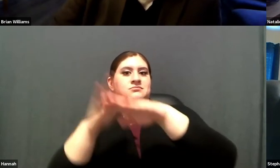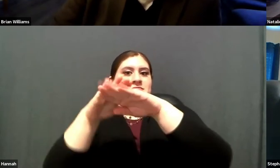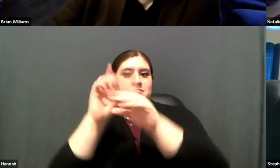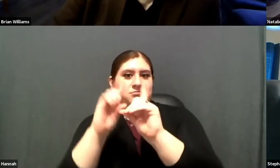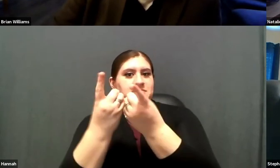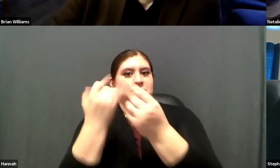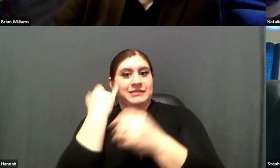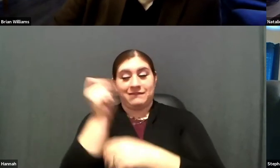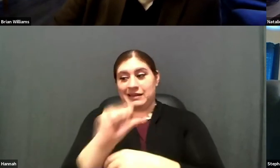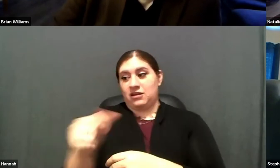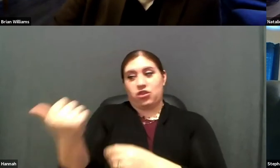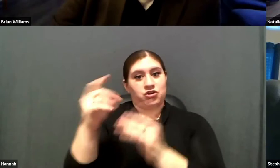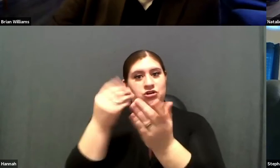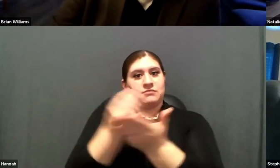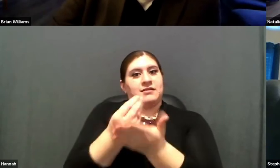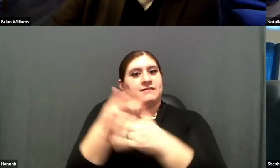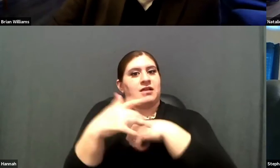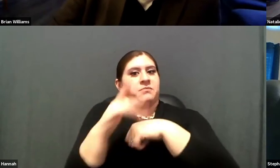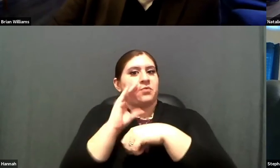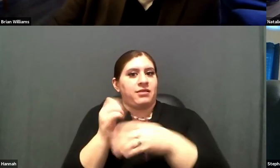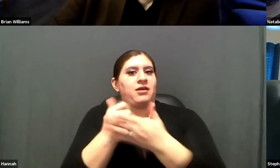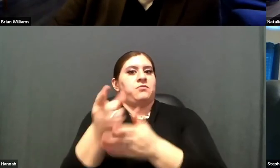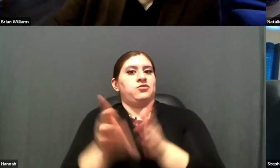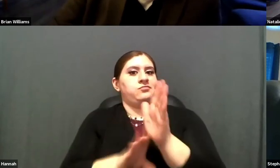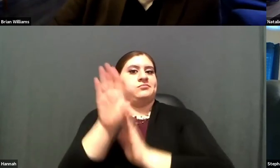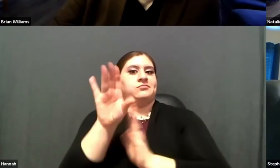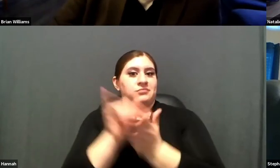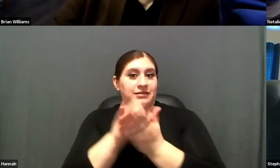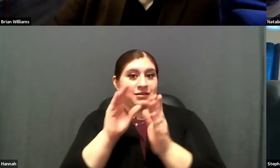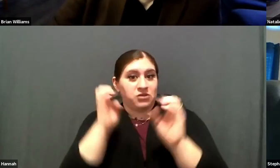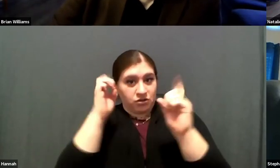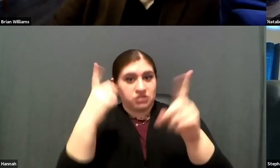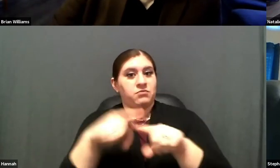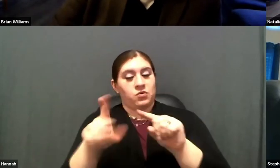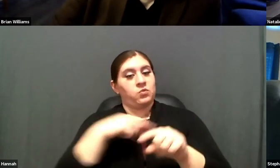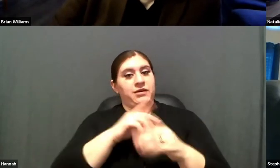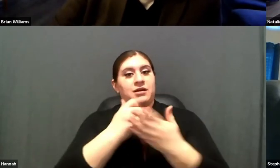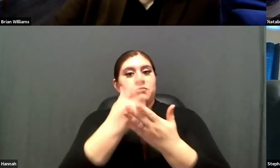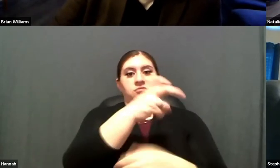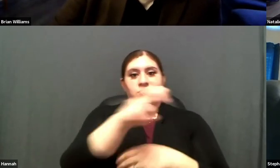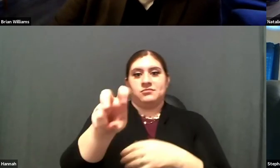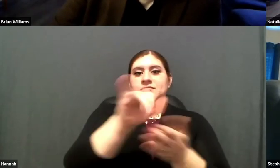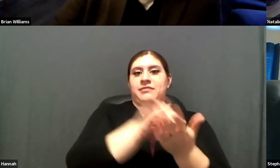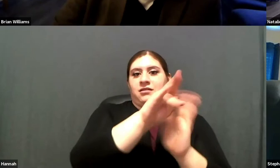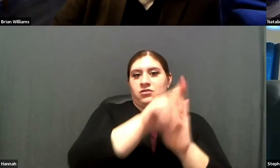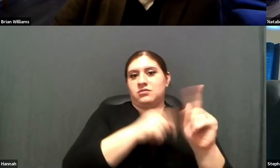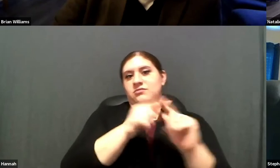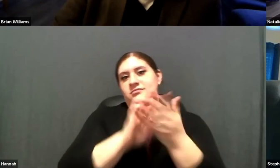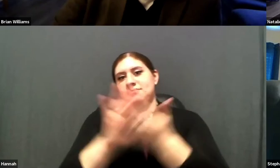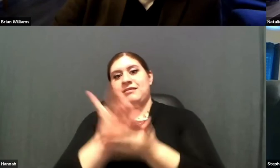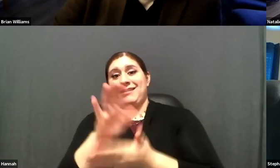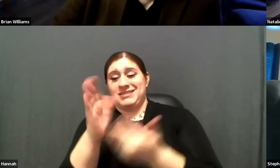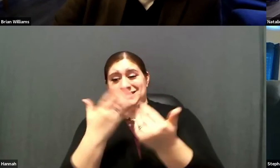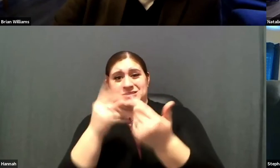additional department funding to help you, continue your education. But we pretty much help you transition in there easily. And that's an easy